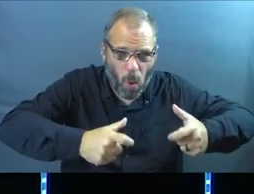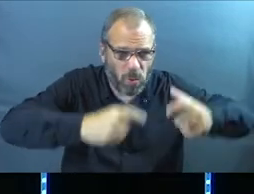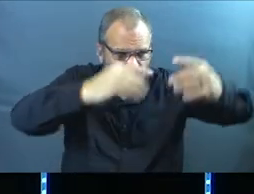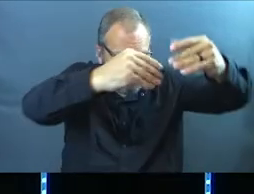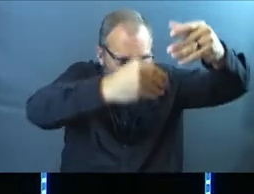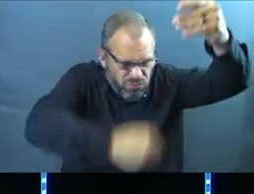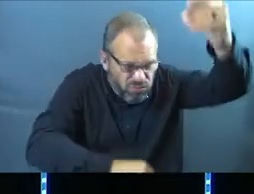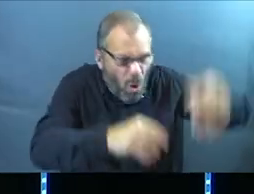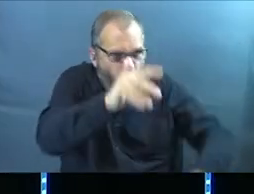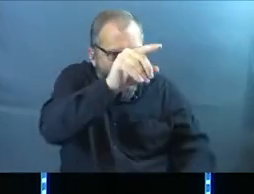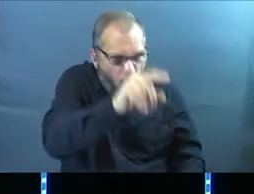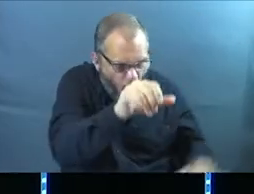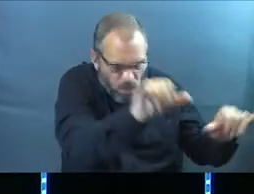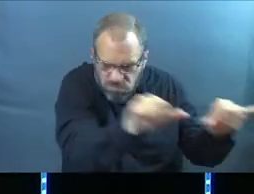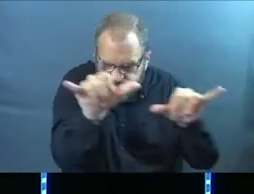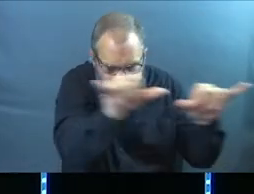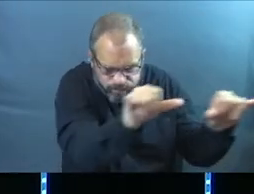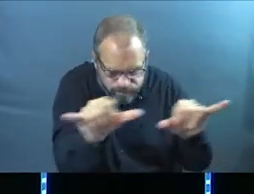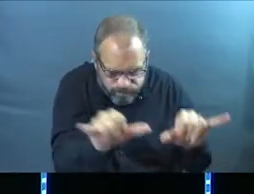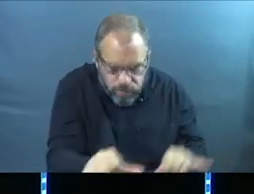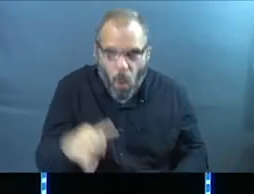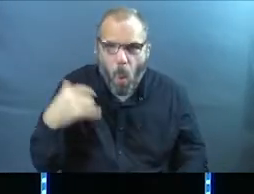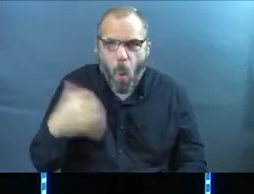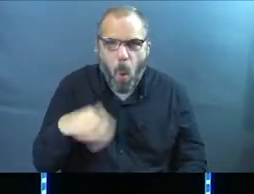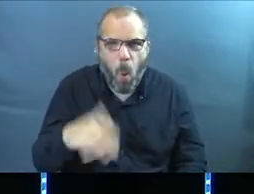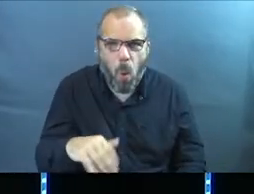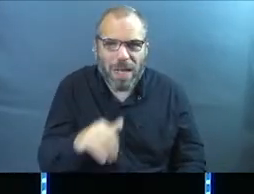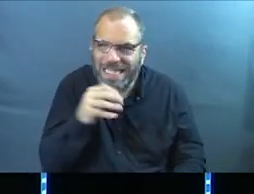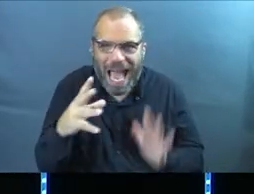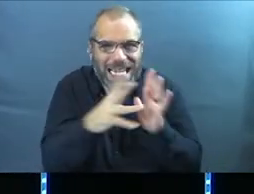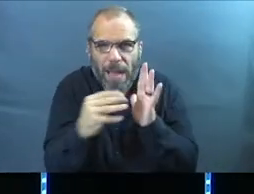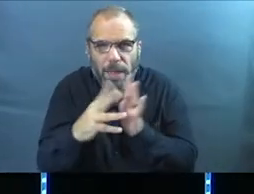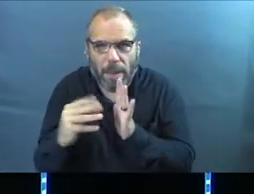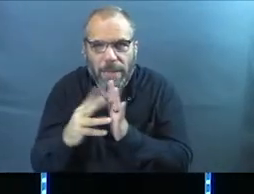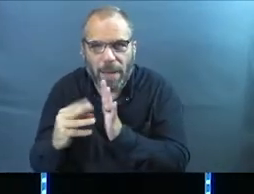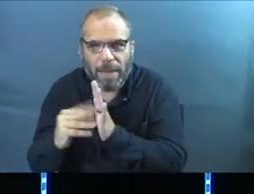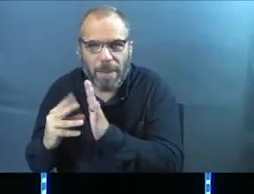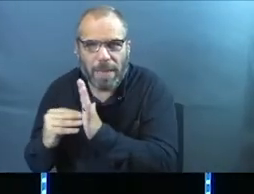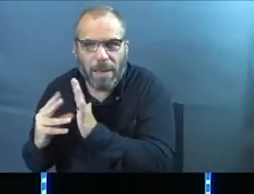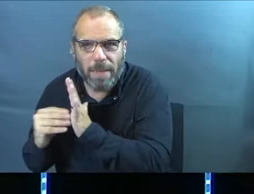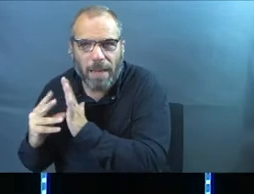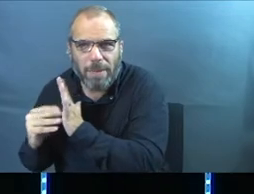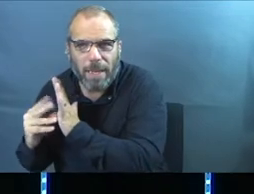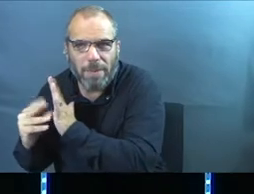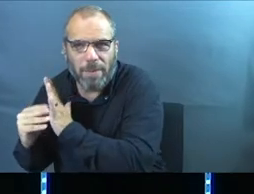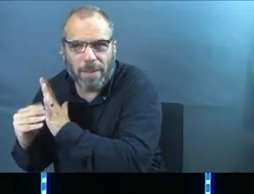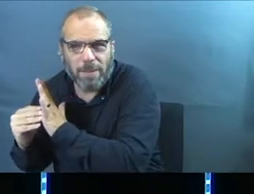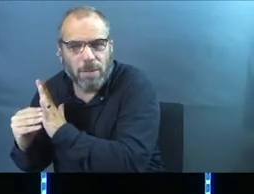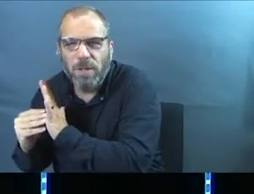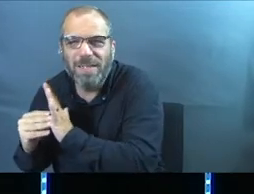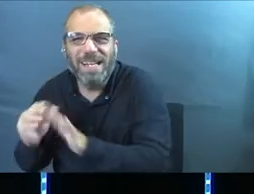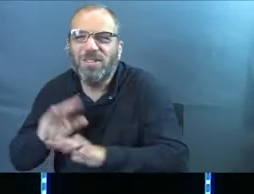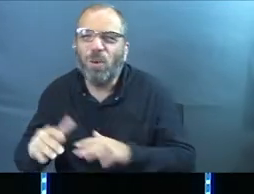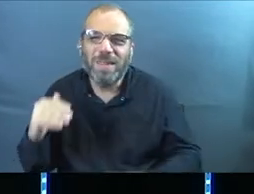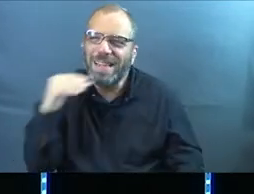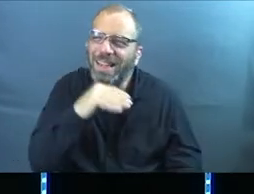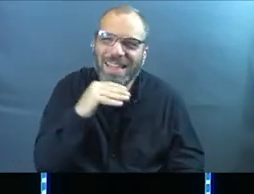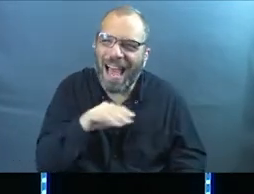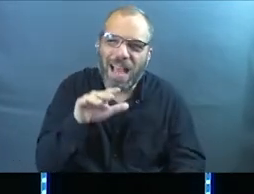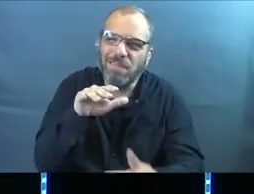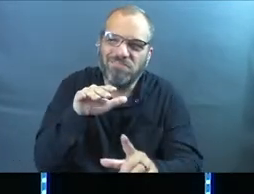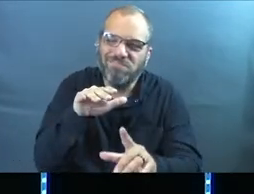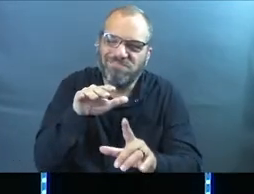made often through those original texts. It's not a copy of a copy of a copy. Don't let the lies be told to